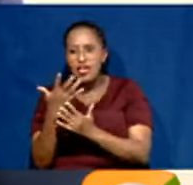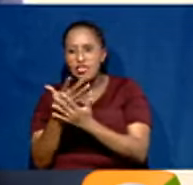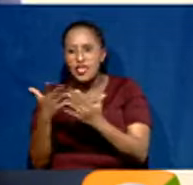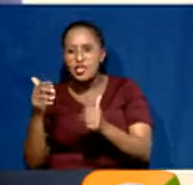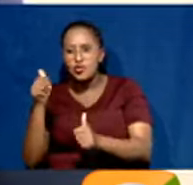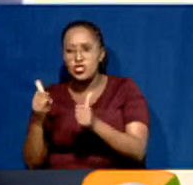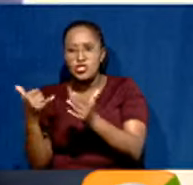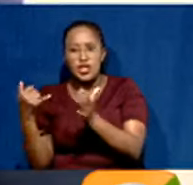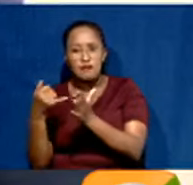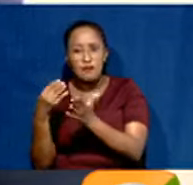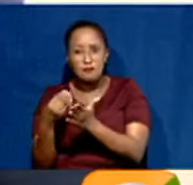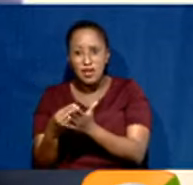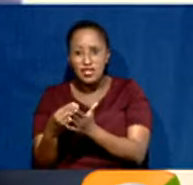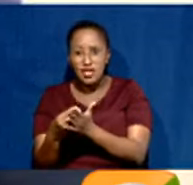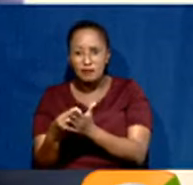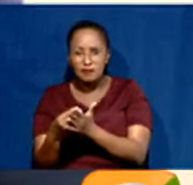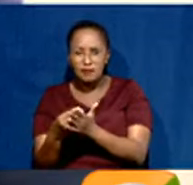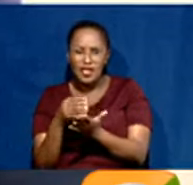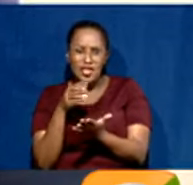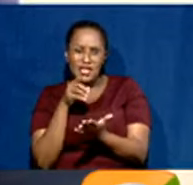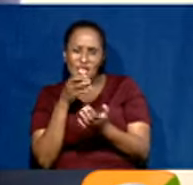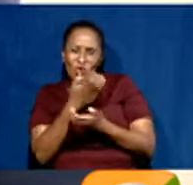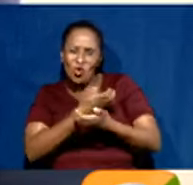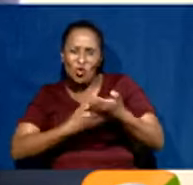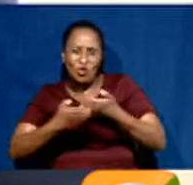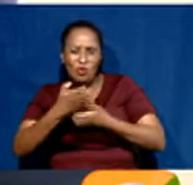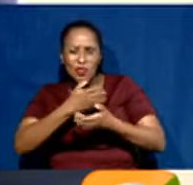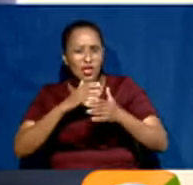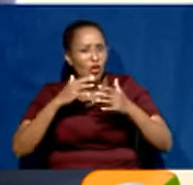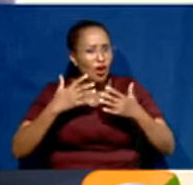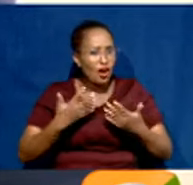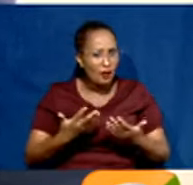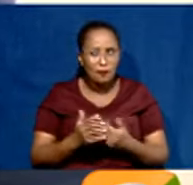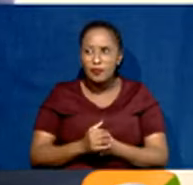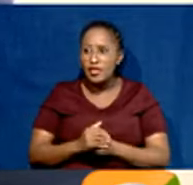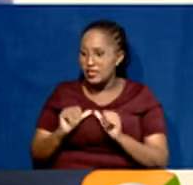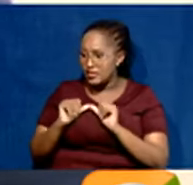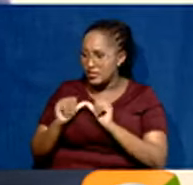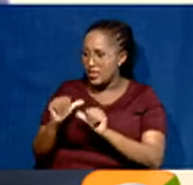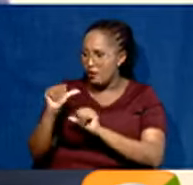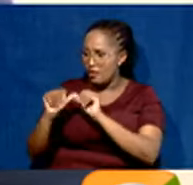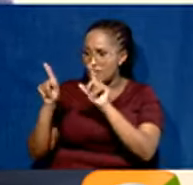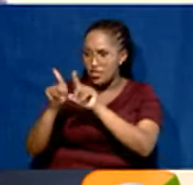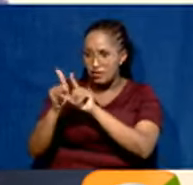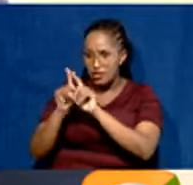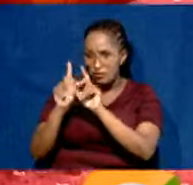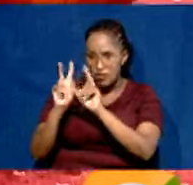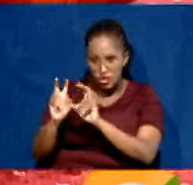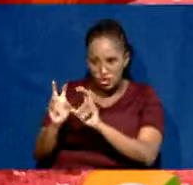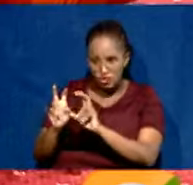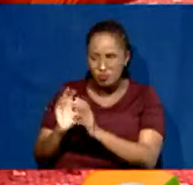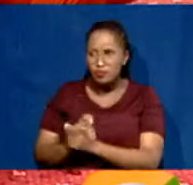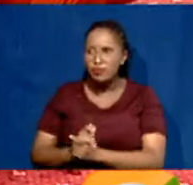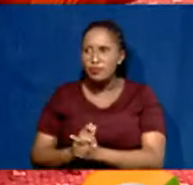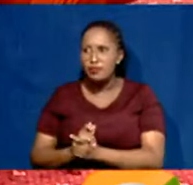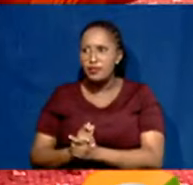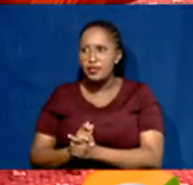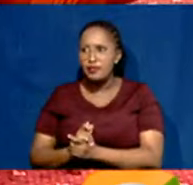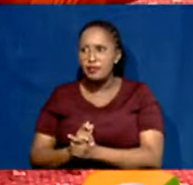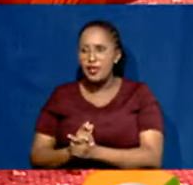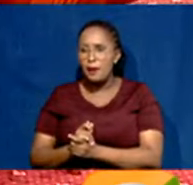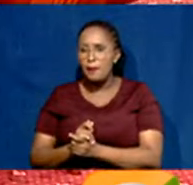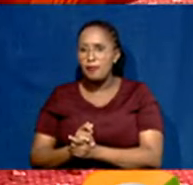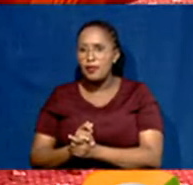fedha. Hali ya uchumi iko vipi Mheshimiwa Rais? Na tukisalia hapo Prime CS Musalia